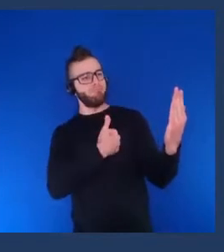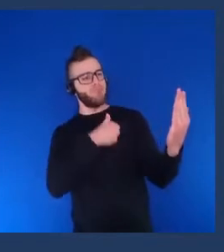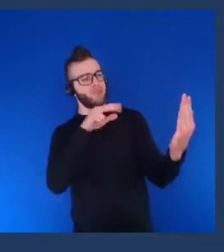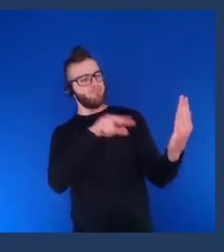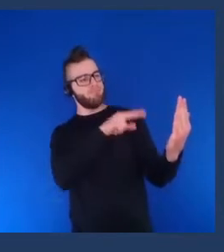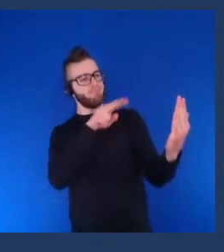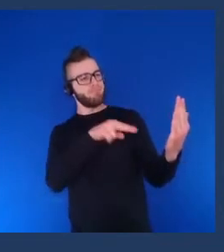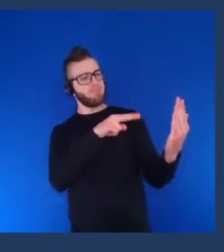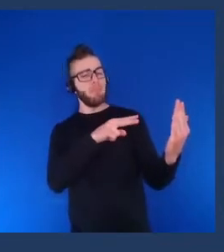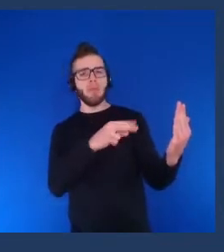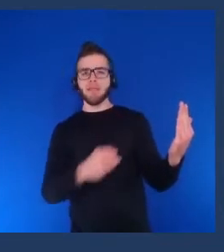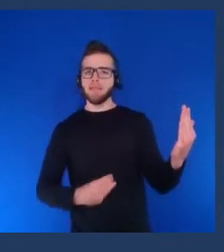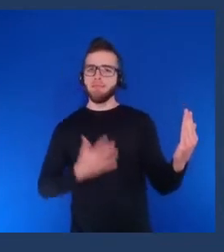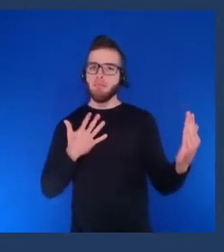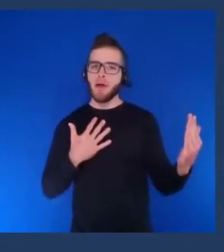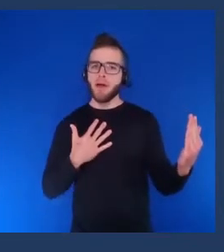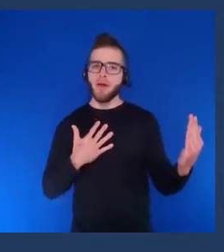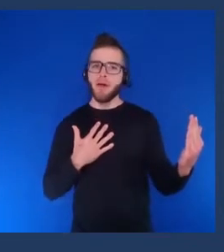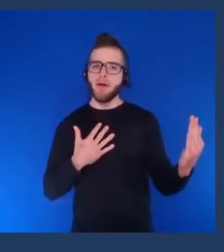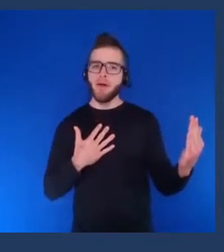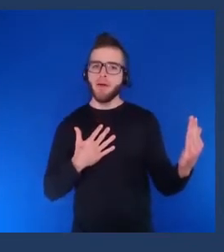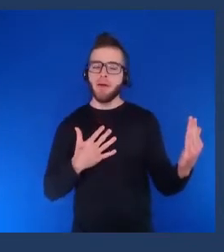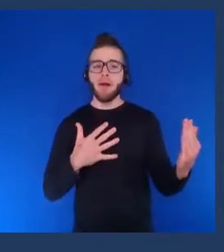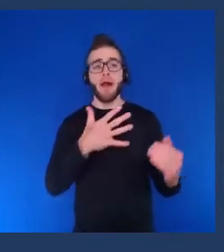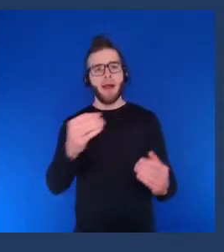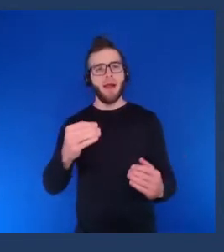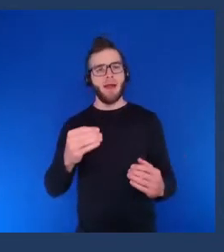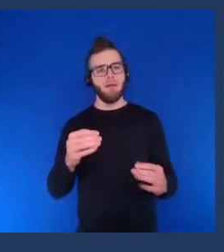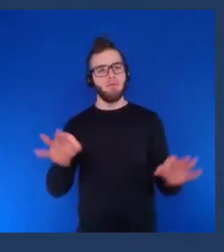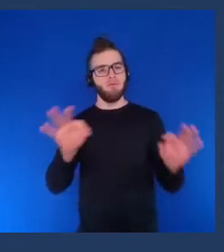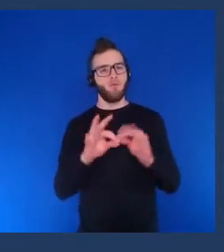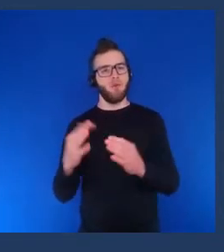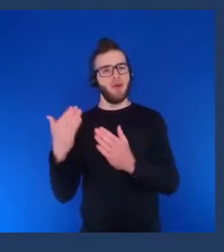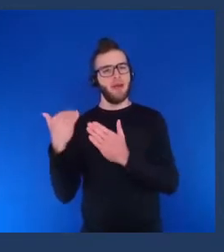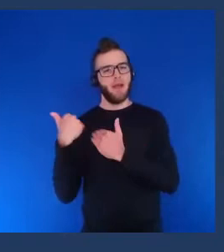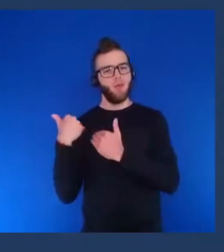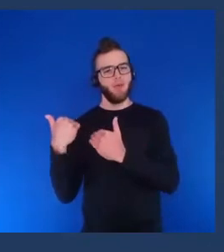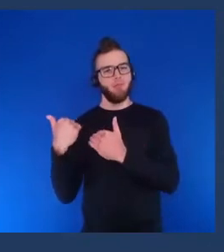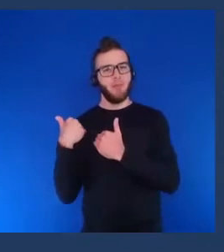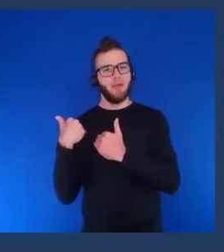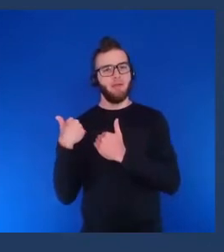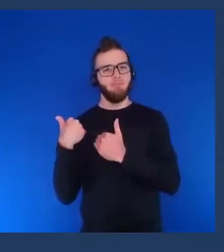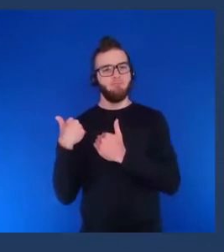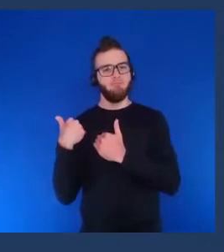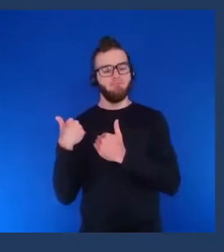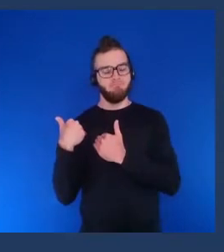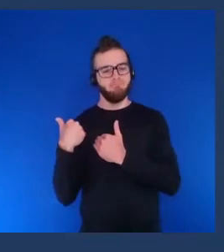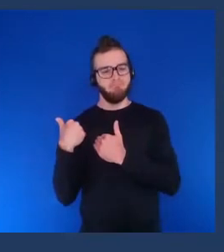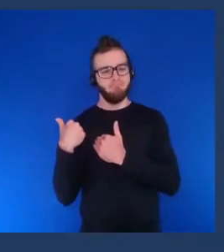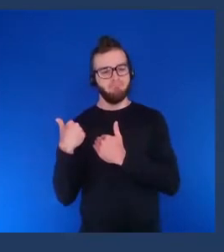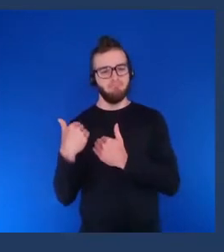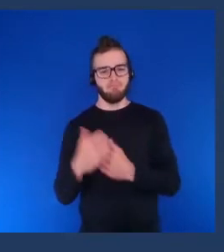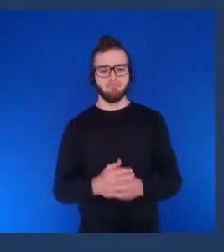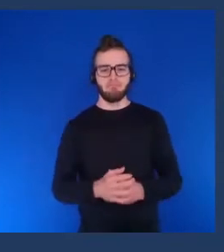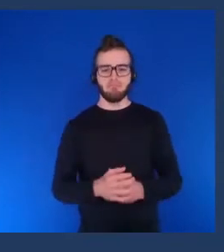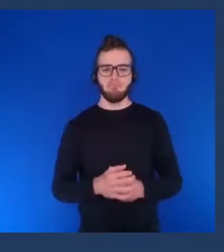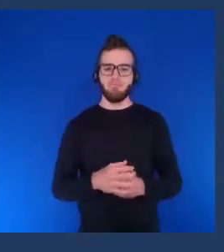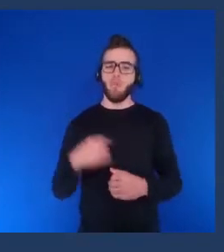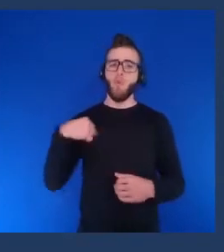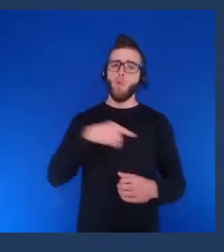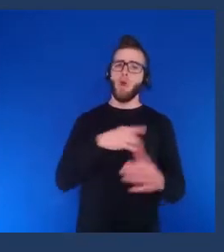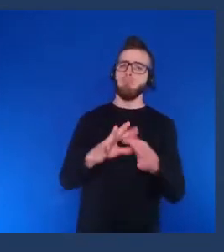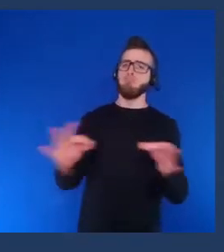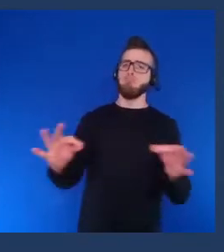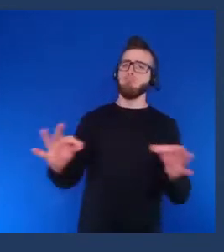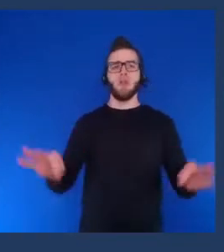accountability around if we're really going to walk the talk on saying that it's important to have your voice, then everyone